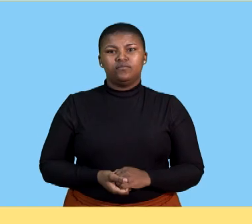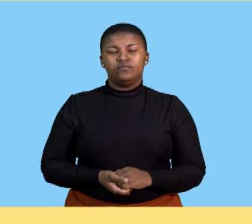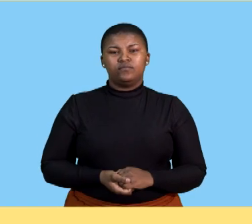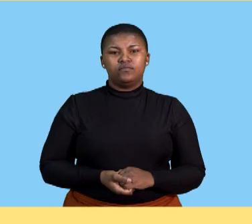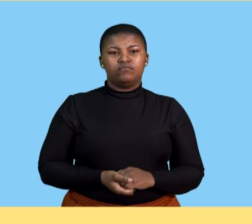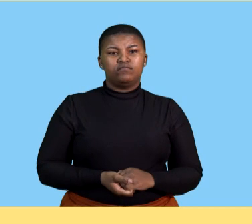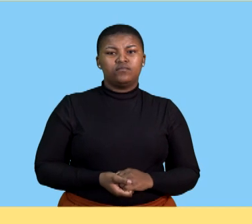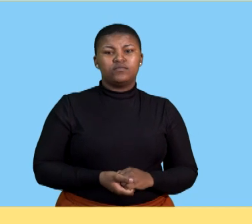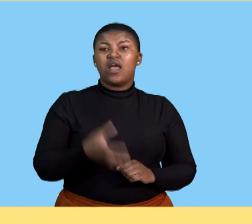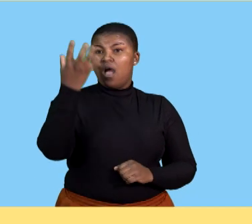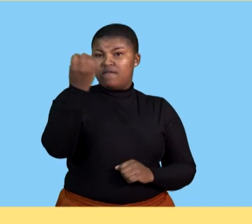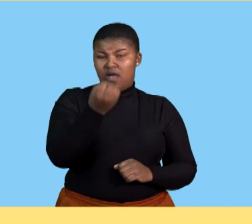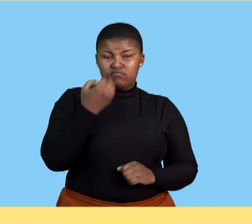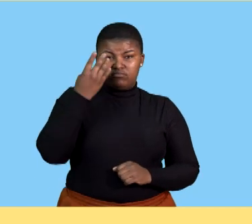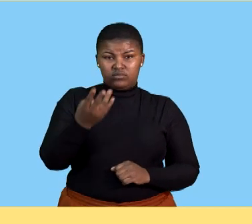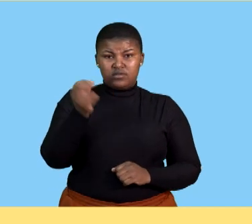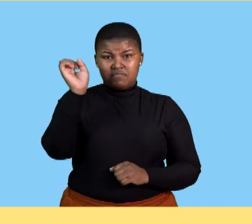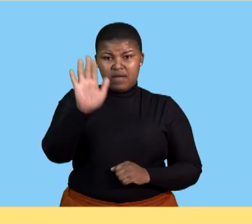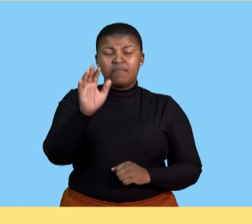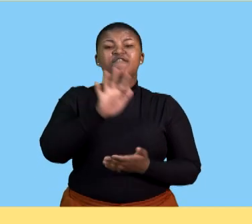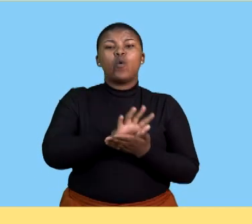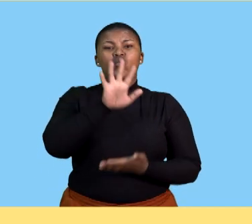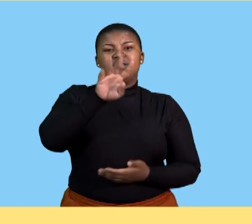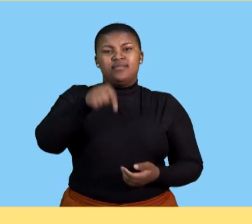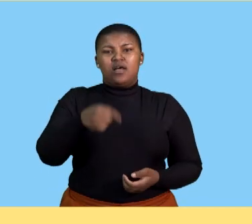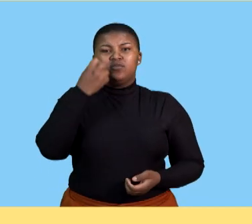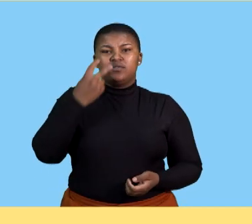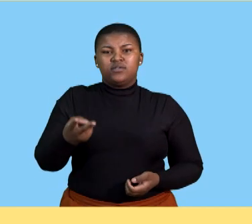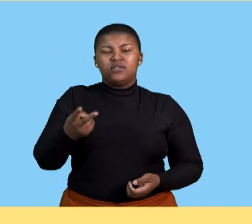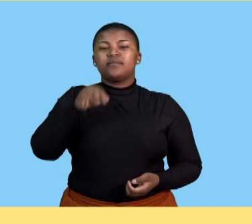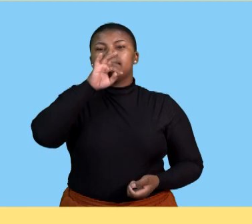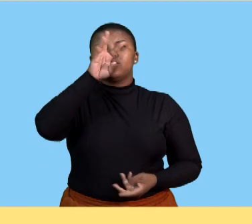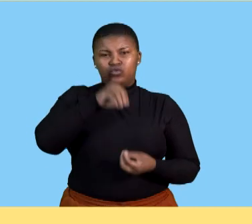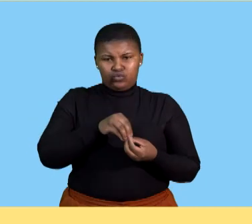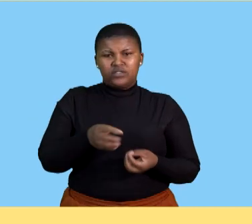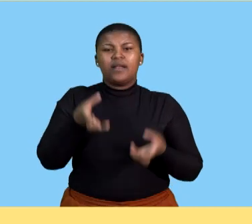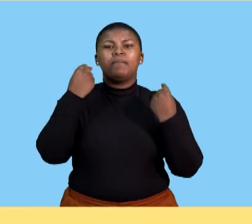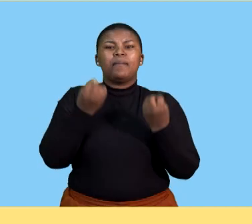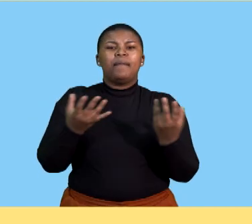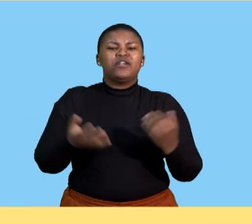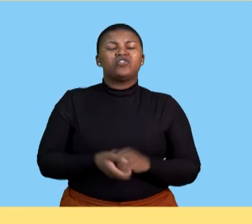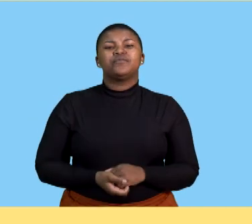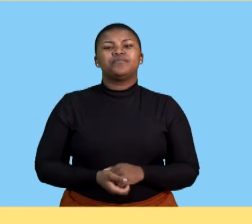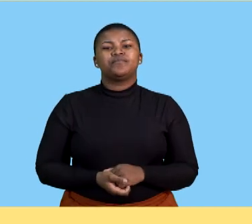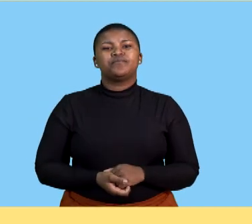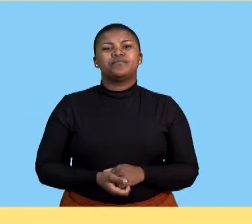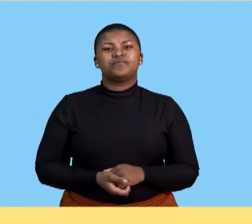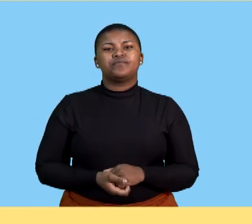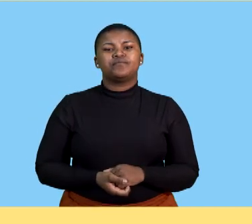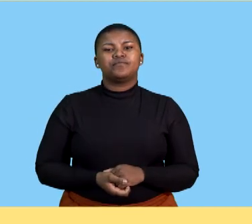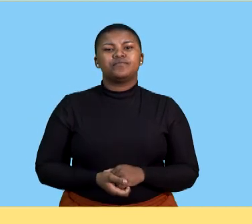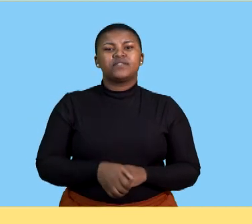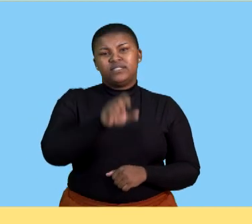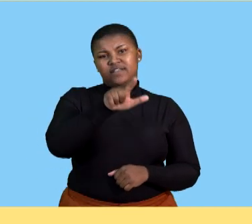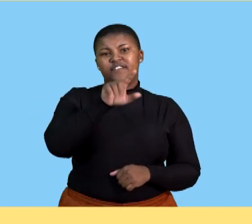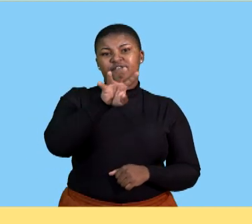Once I have that, there it is, 14,000. I can then total my current liabilities and I end up